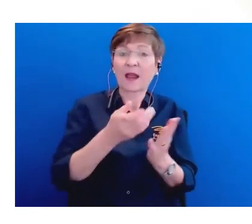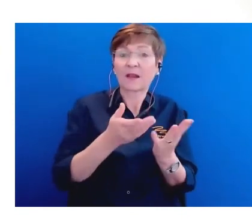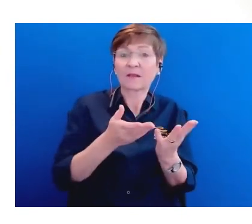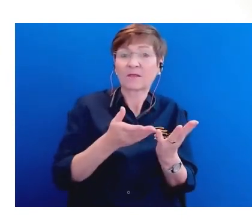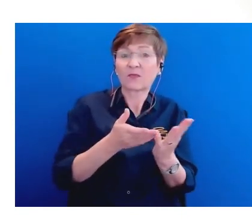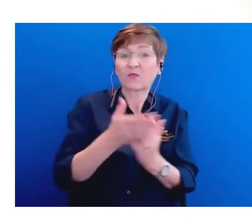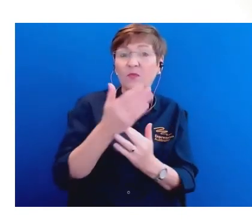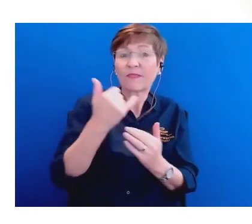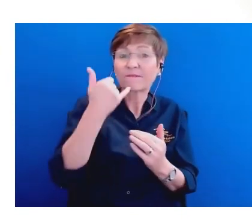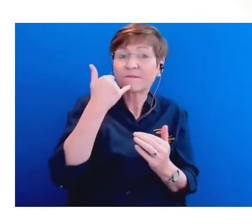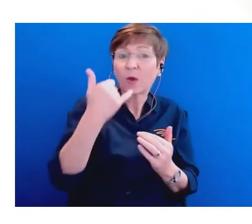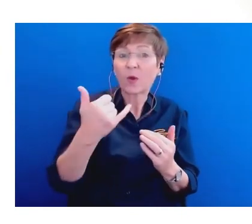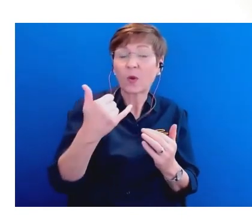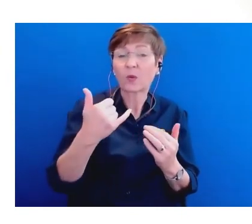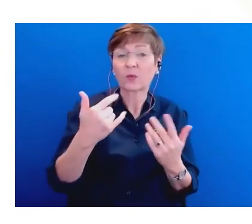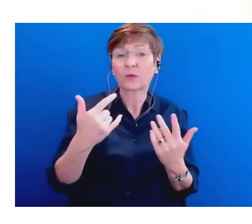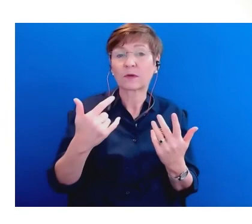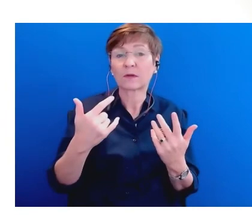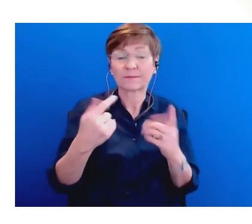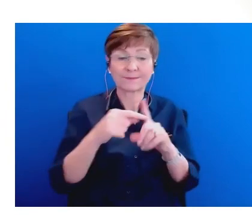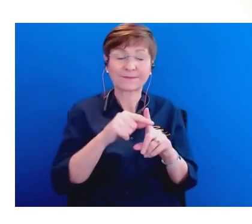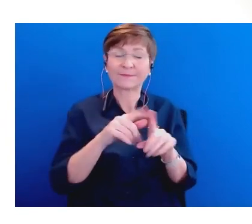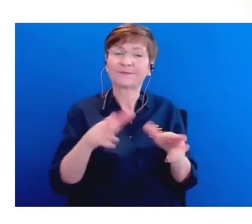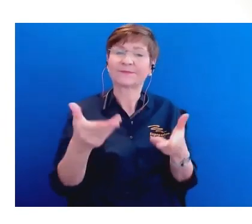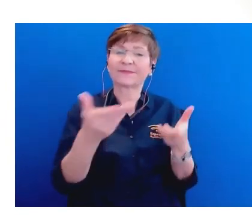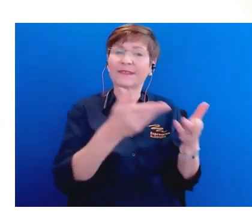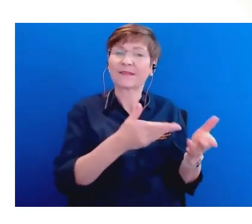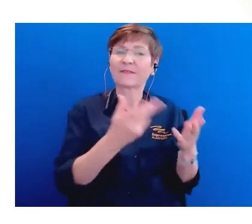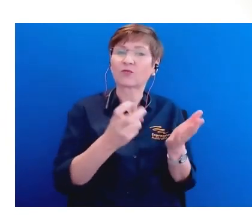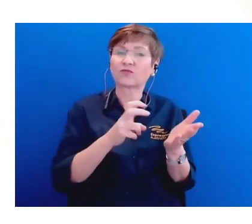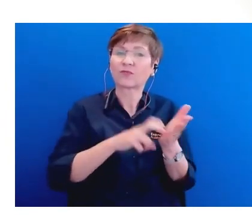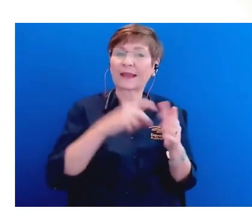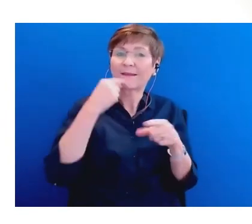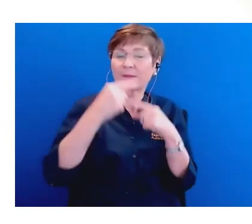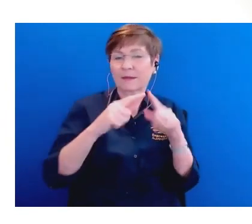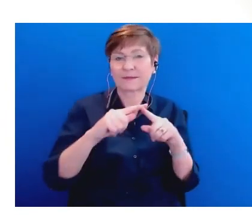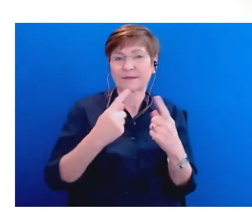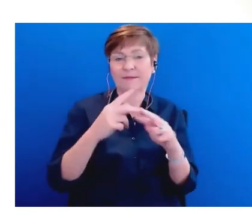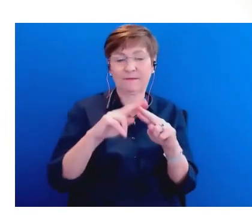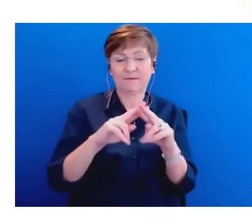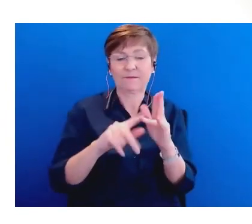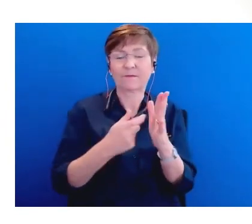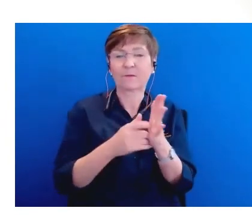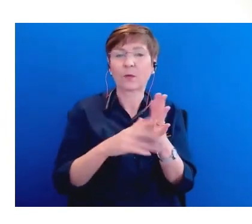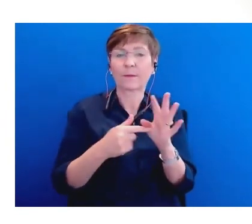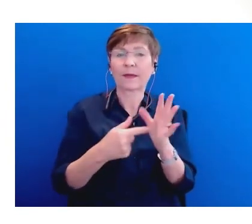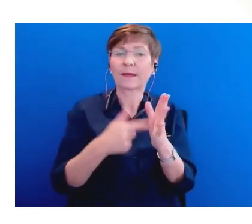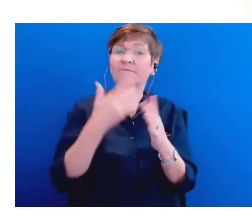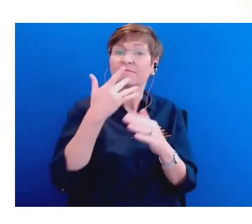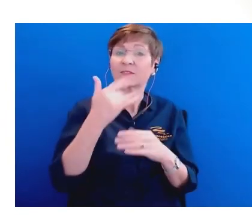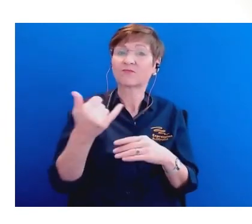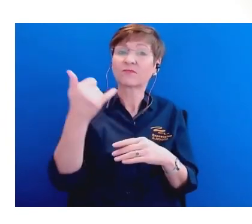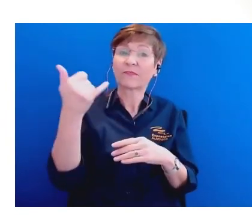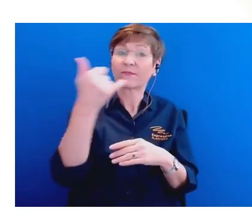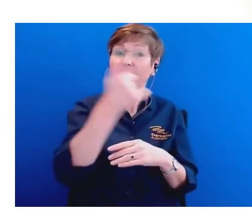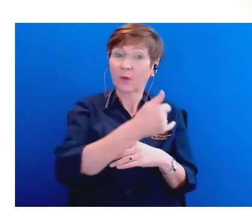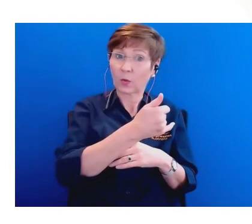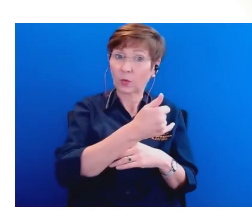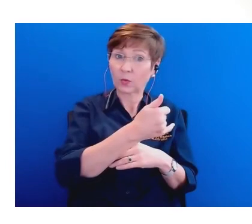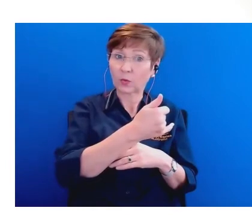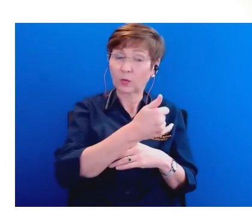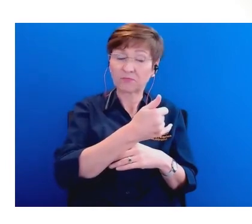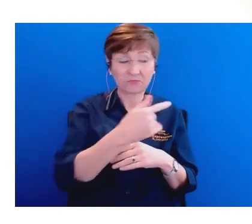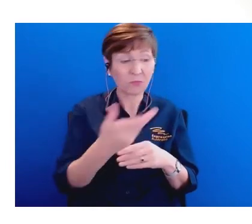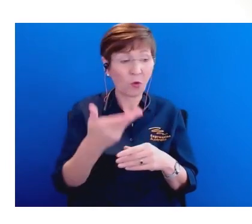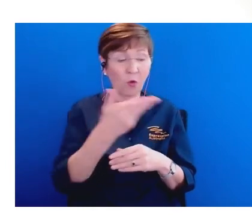offering sales and contract information in a different format. So for instance, if you're talking on the phone, offer to send the person the